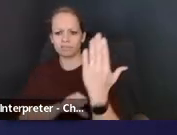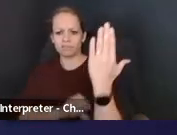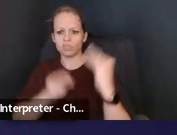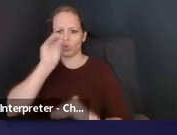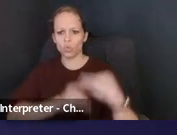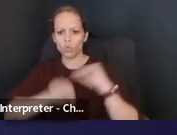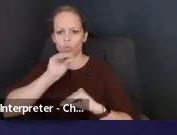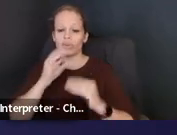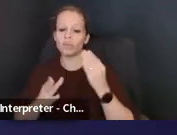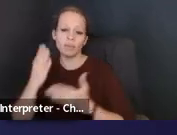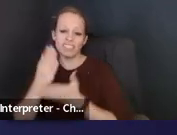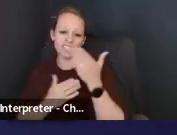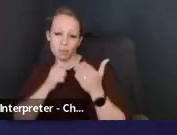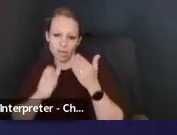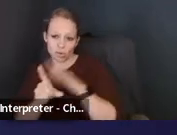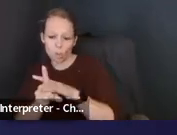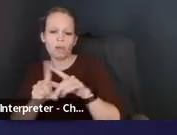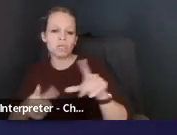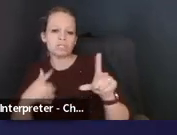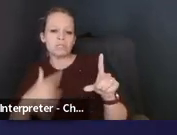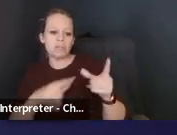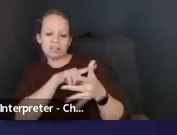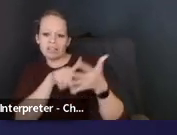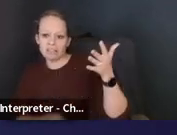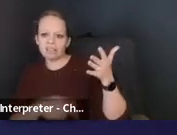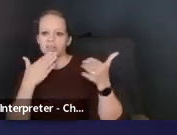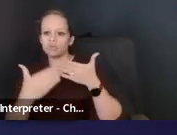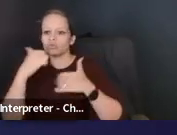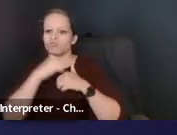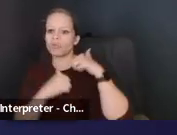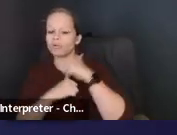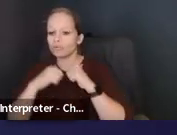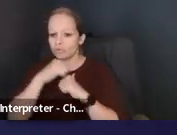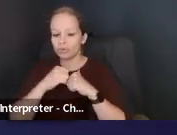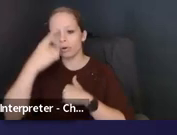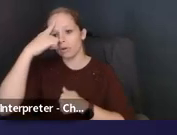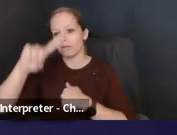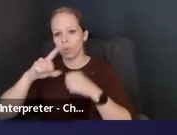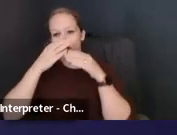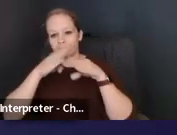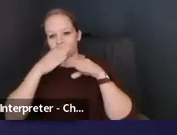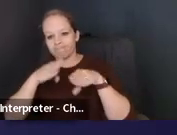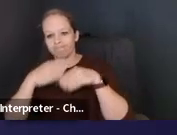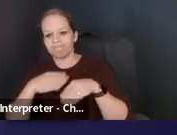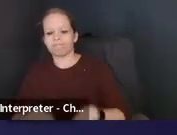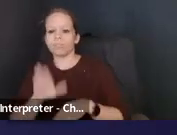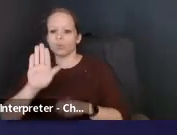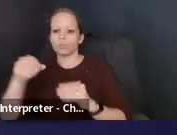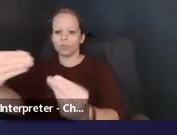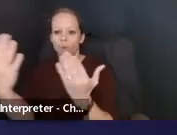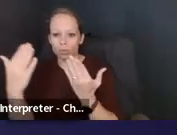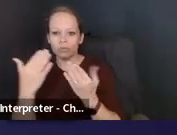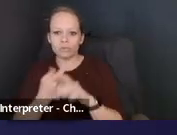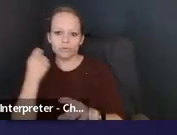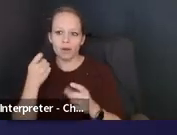appear, as I mentioned, but we think in general it provides a useful structure for breaking down the proposal sort of